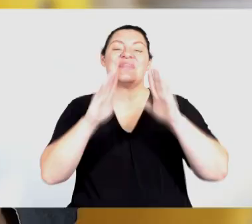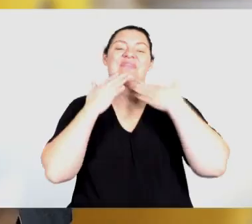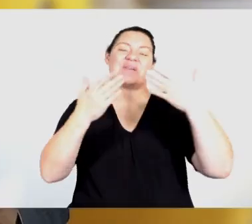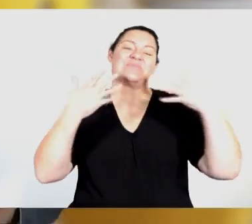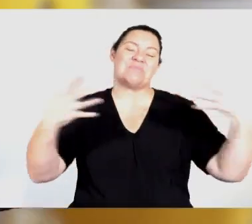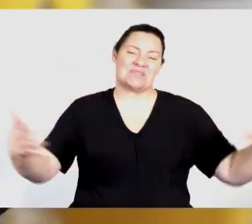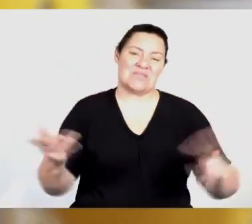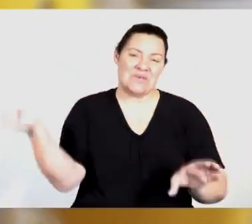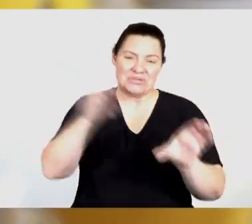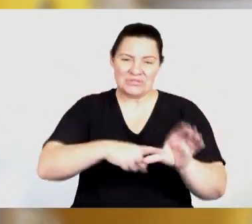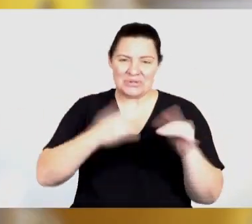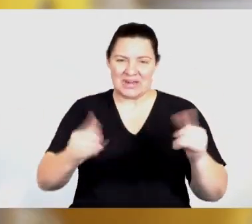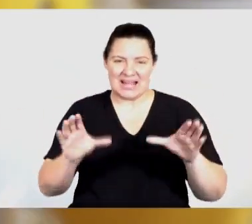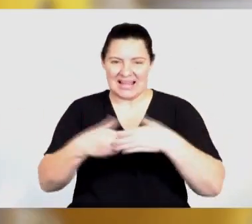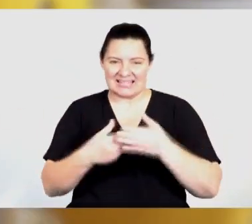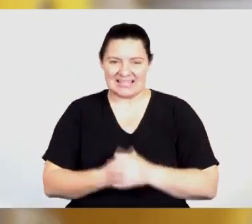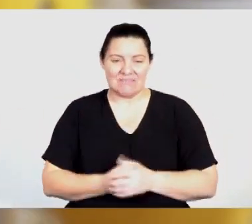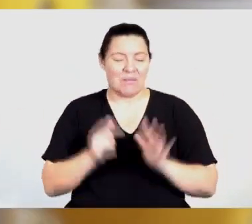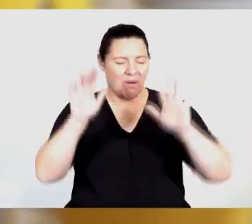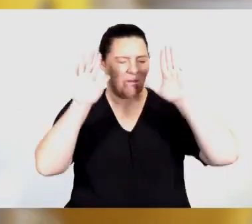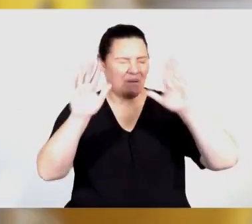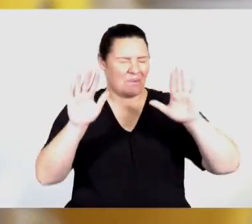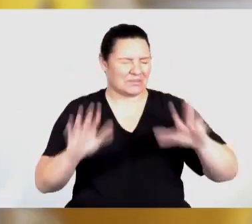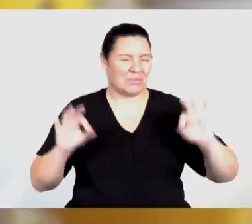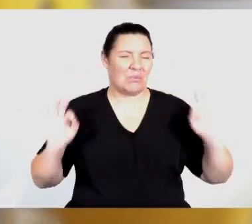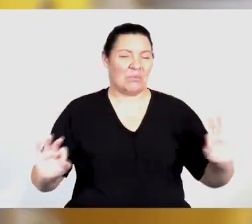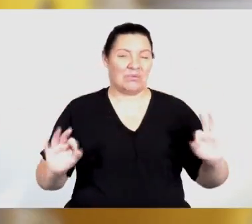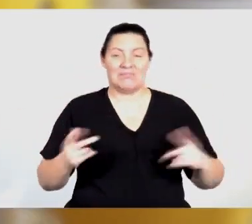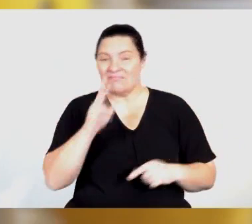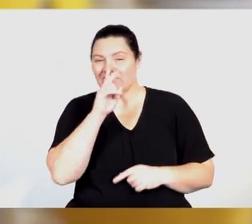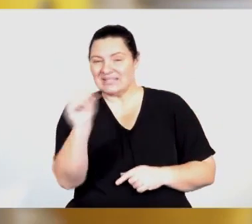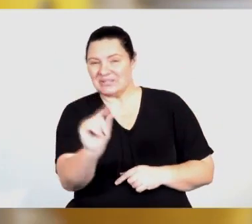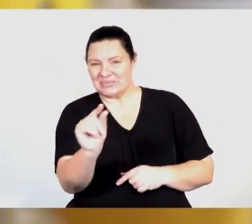learners, thank you so much for joining me in today's class. You've been an awesome, and I